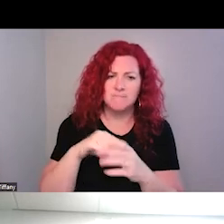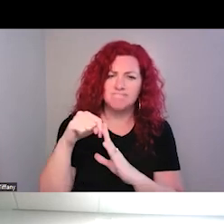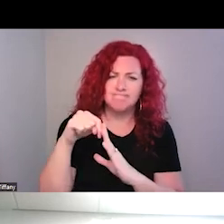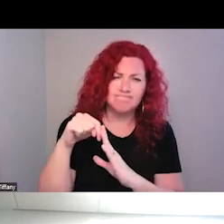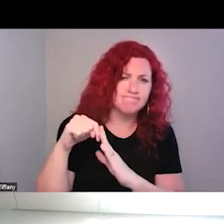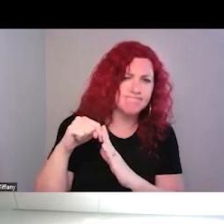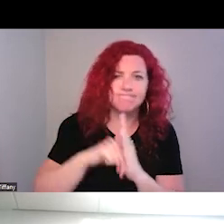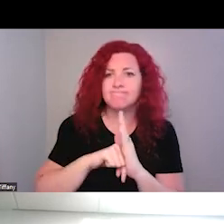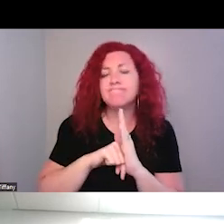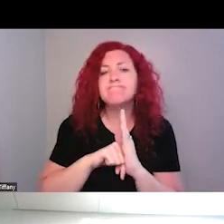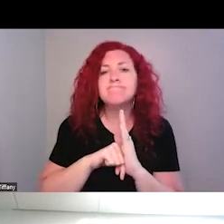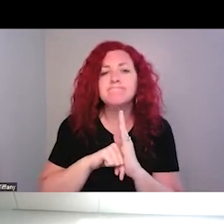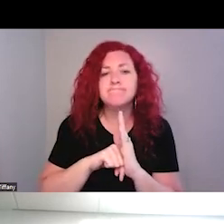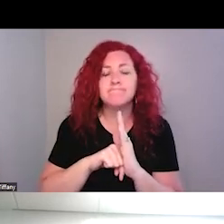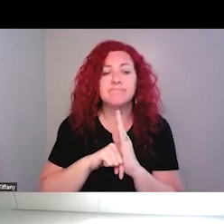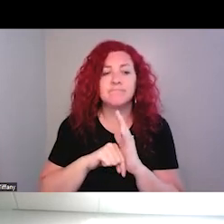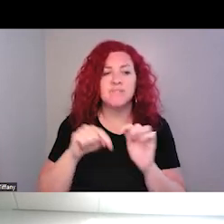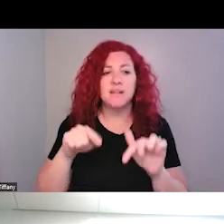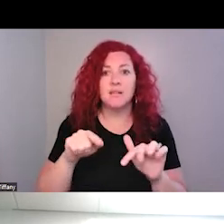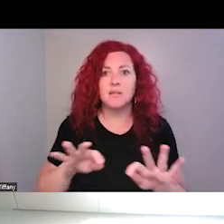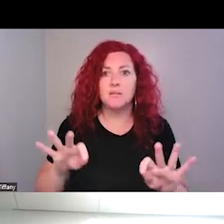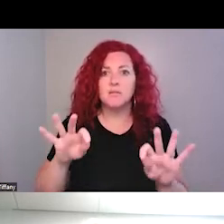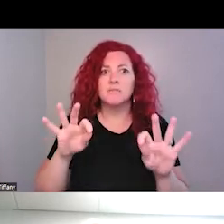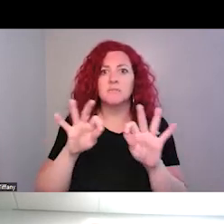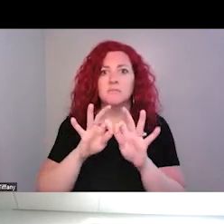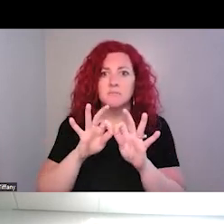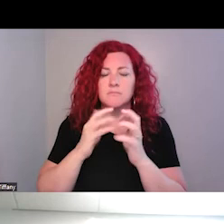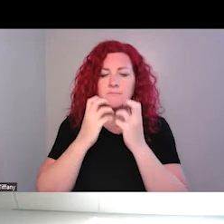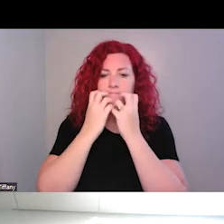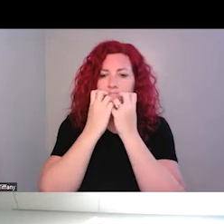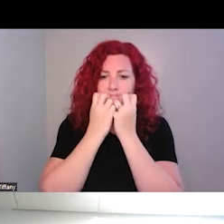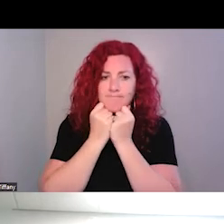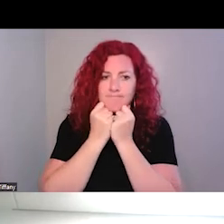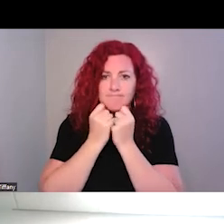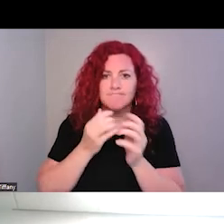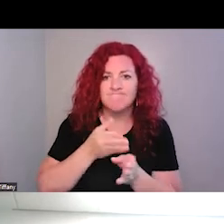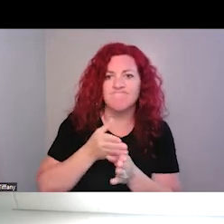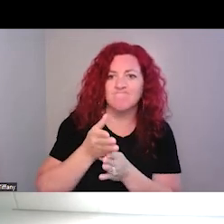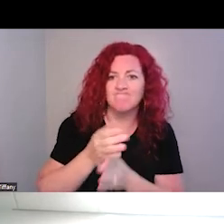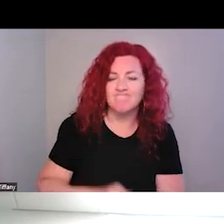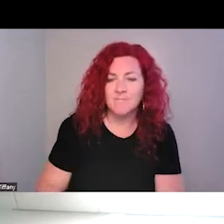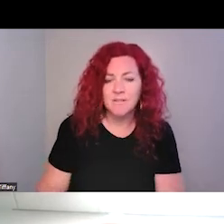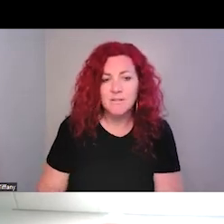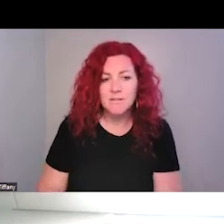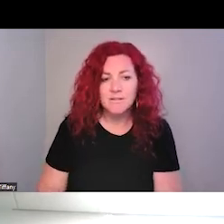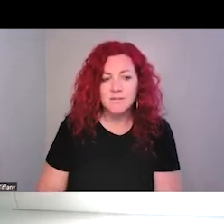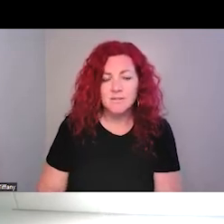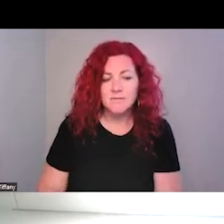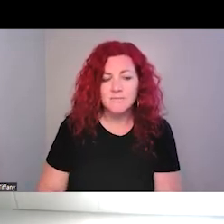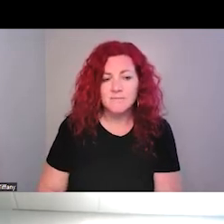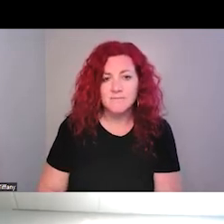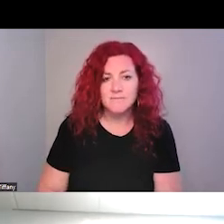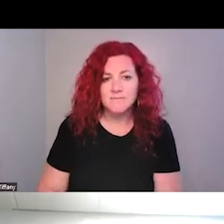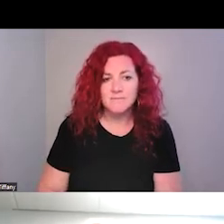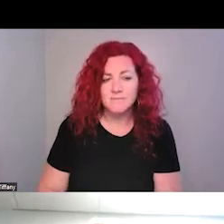dive into this vitally important area. Other pieces of this, of